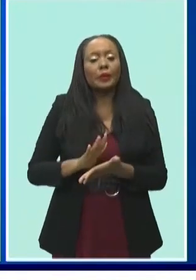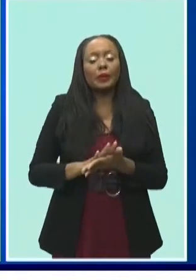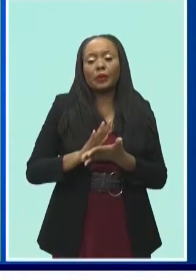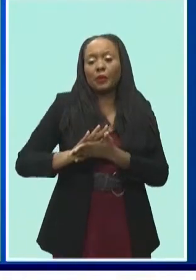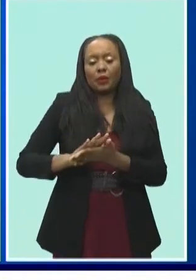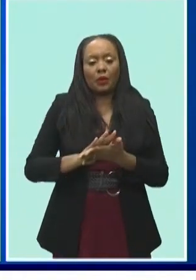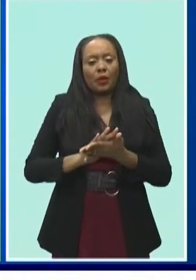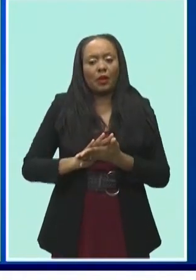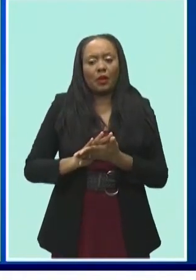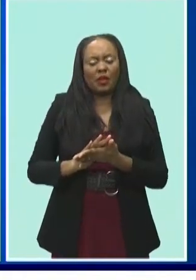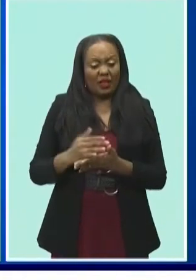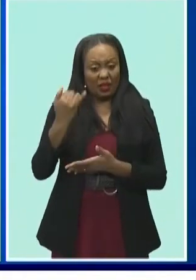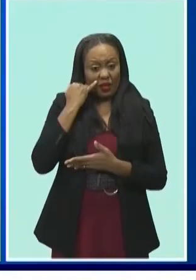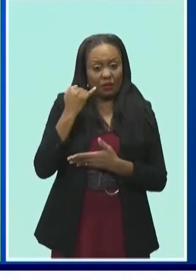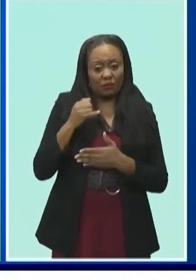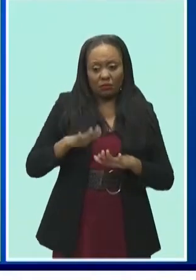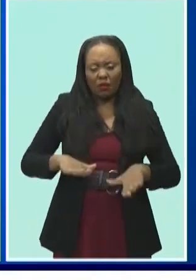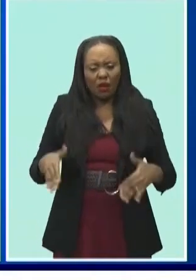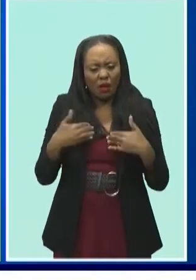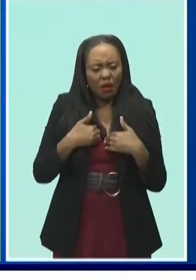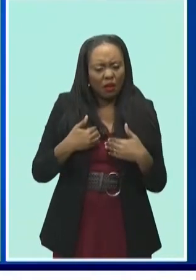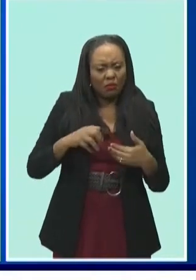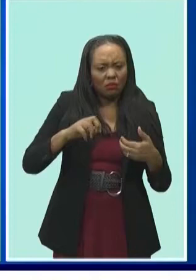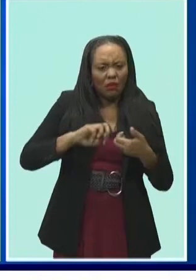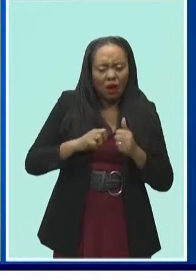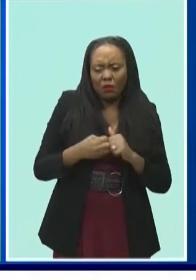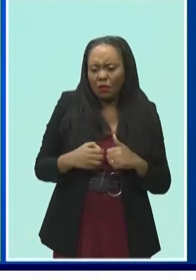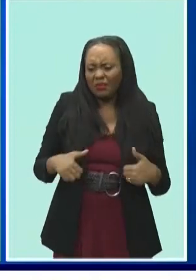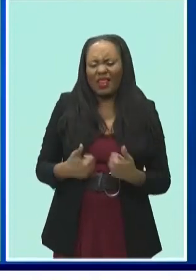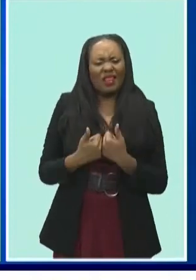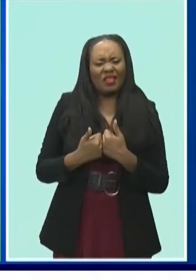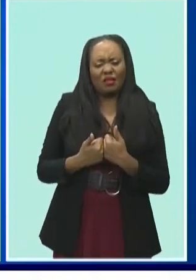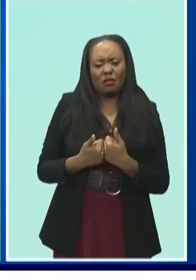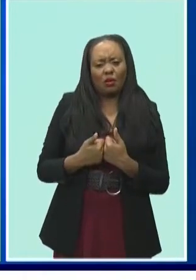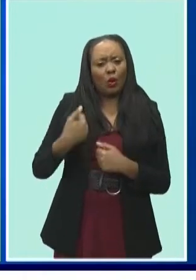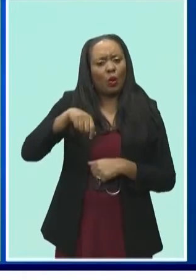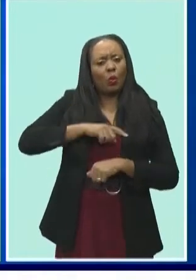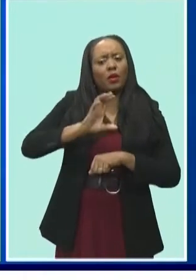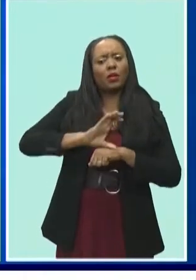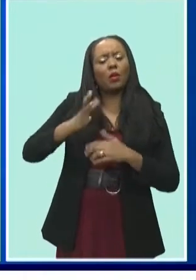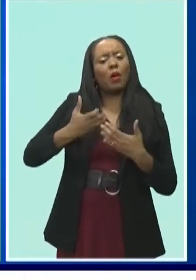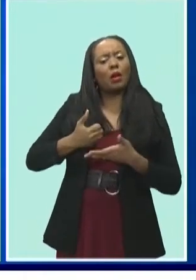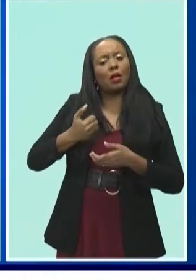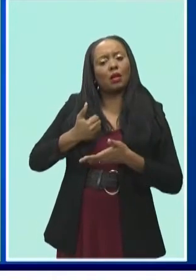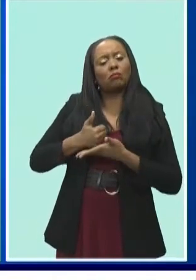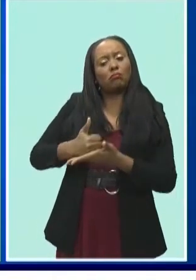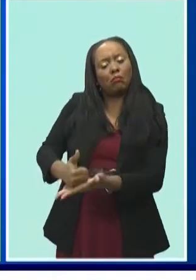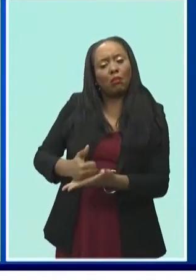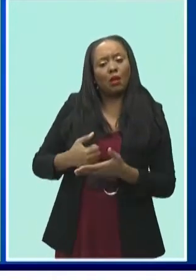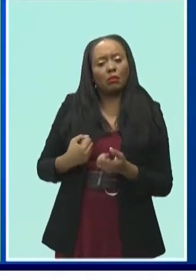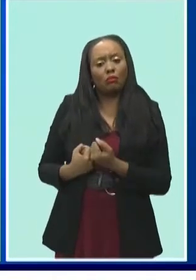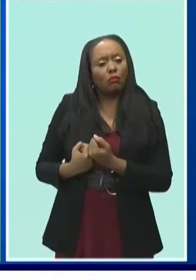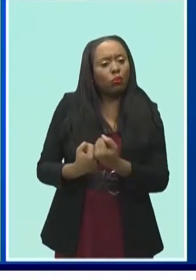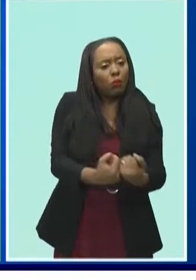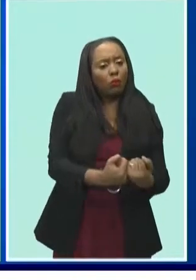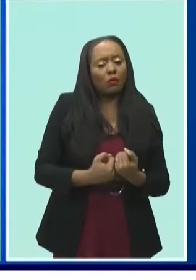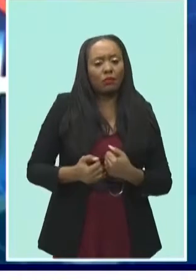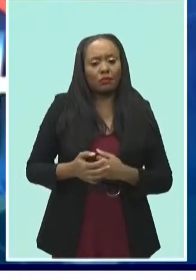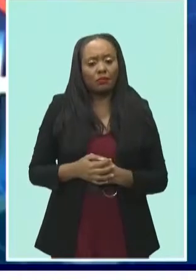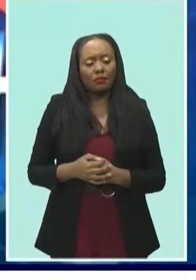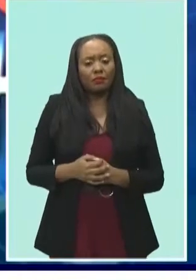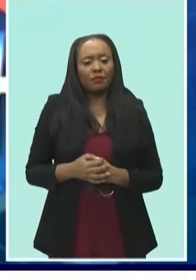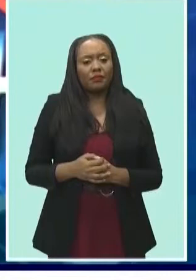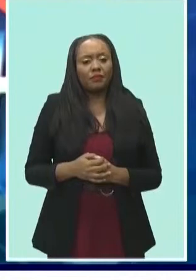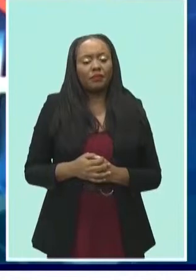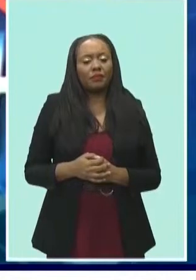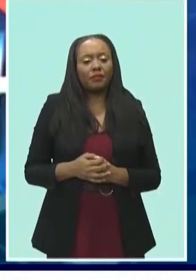about those individuals that are having some challenges, and to see how best we can lend our support within those various schools.